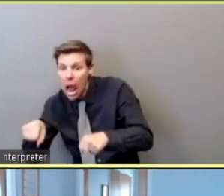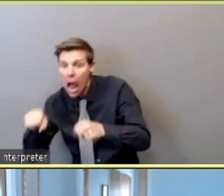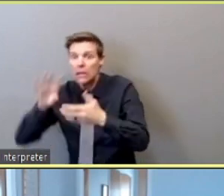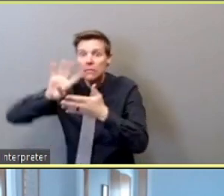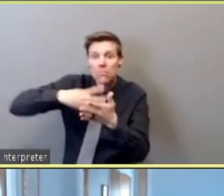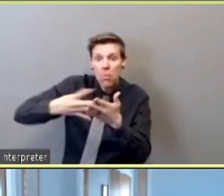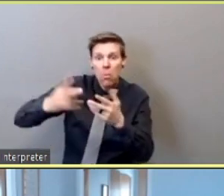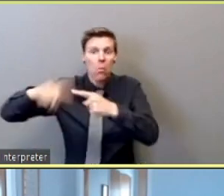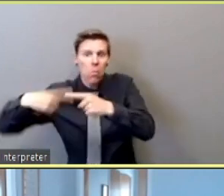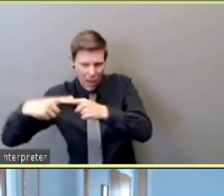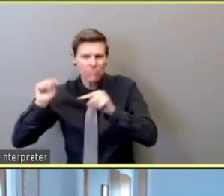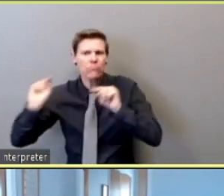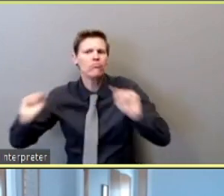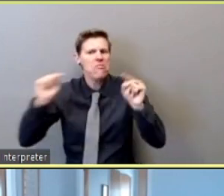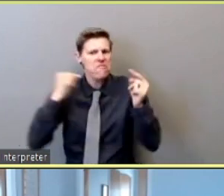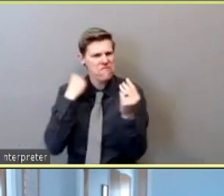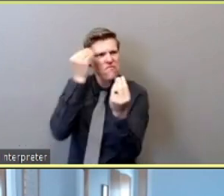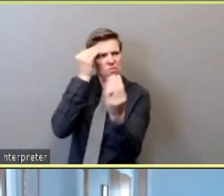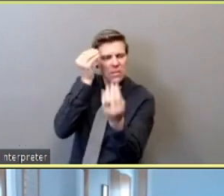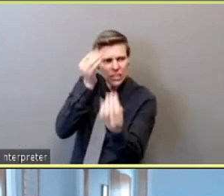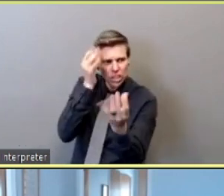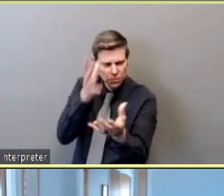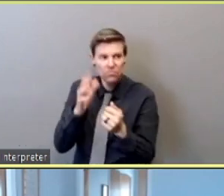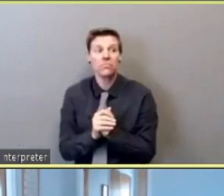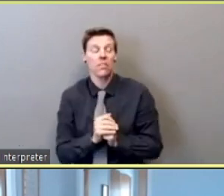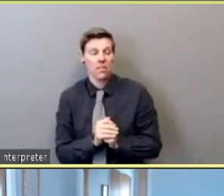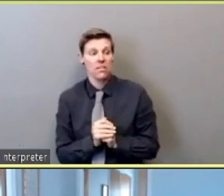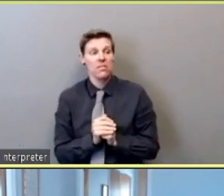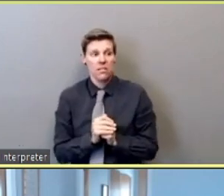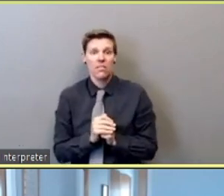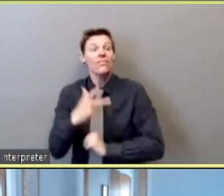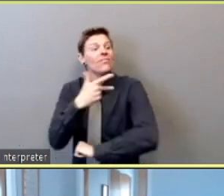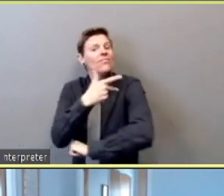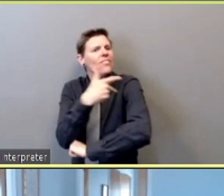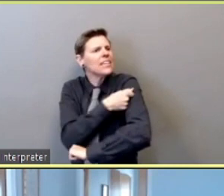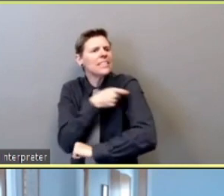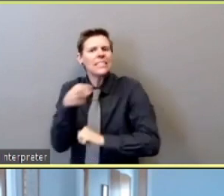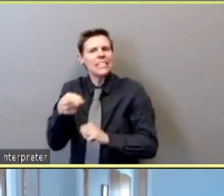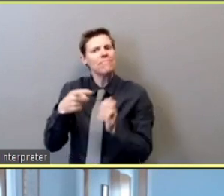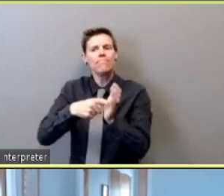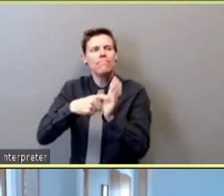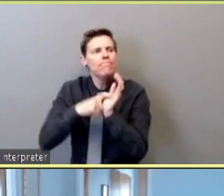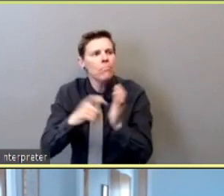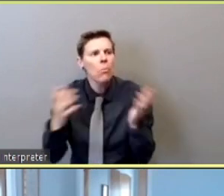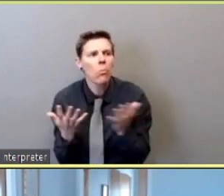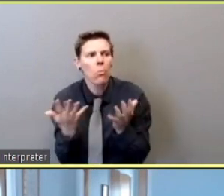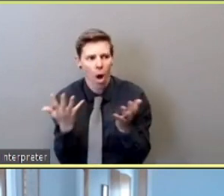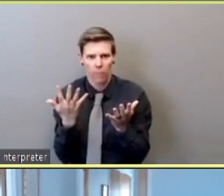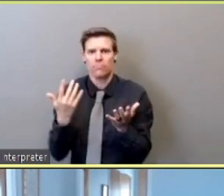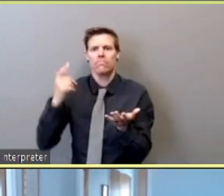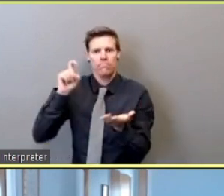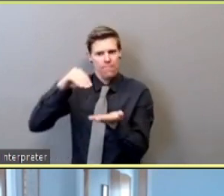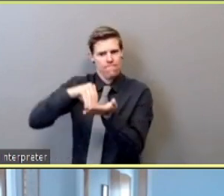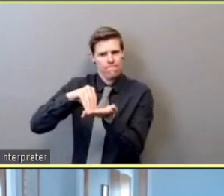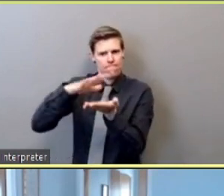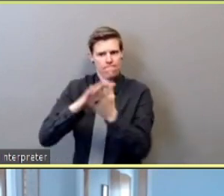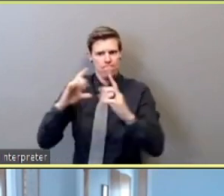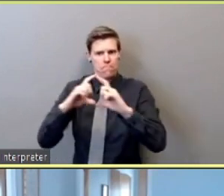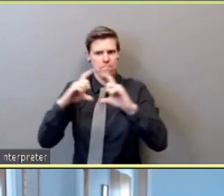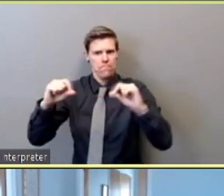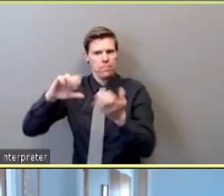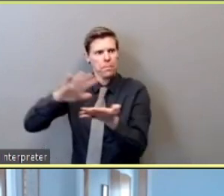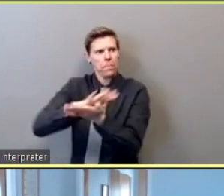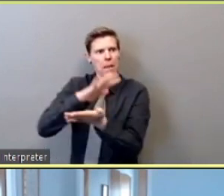So vaccine providers are required to give each patient a vaccine record, and this is really important. As we move forward through